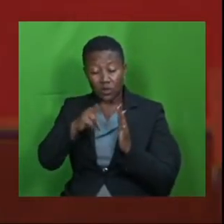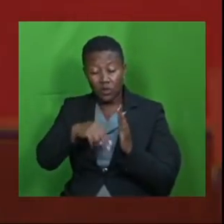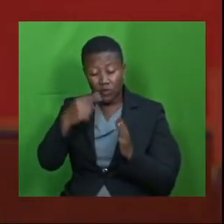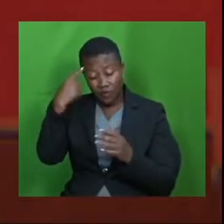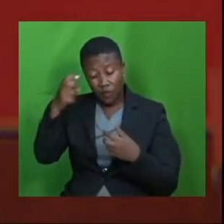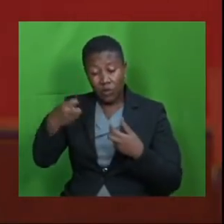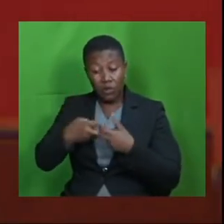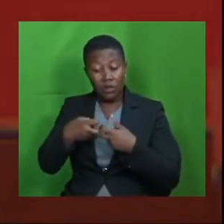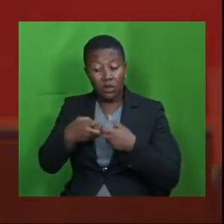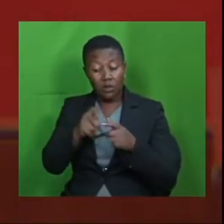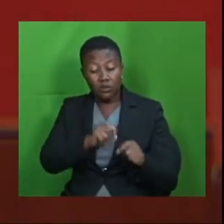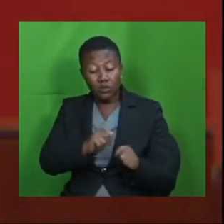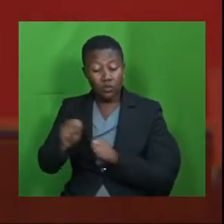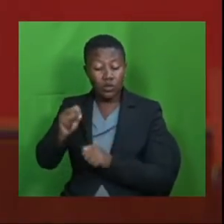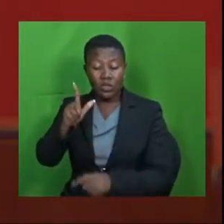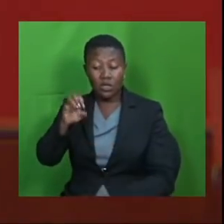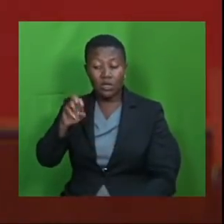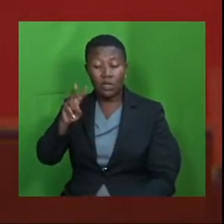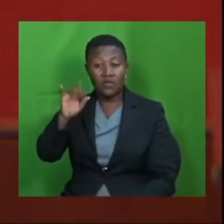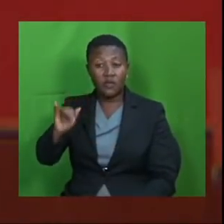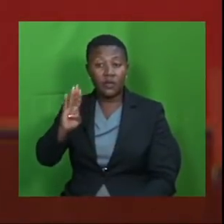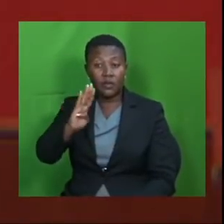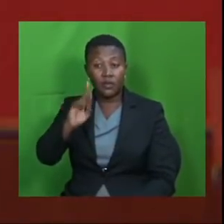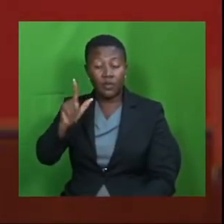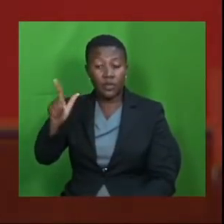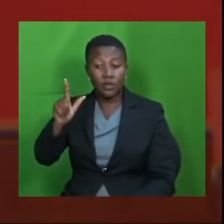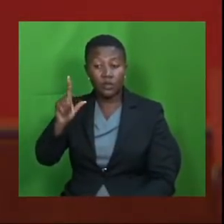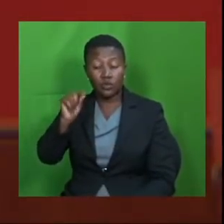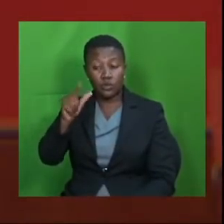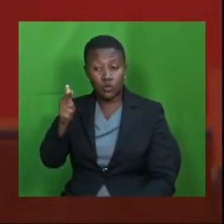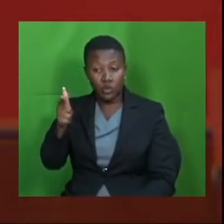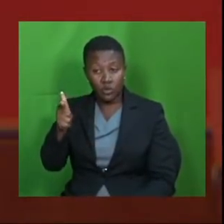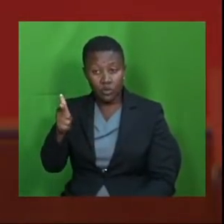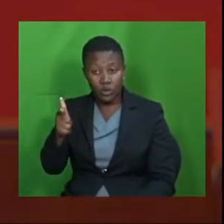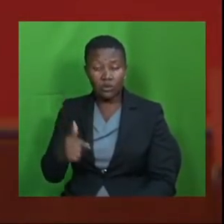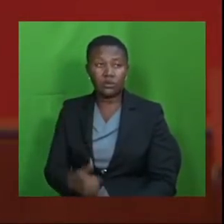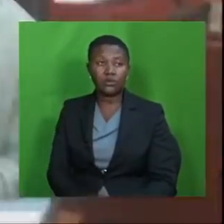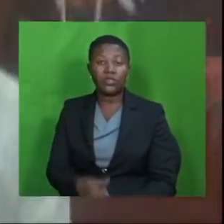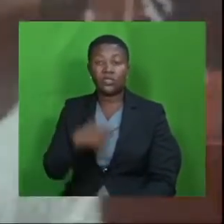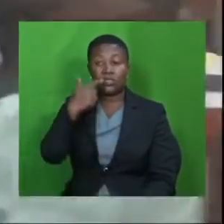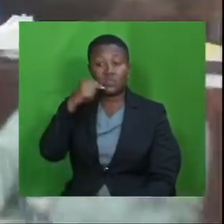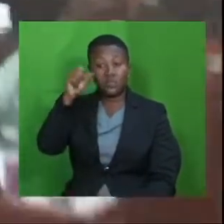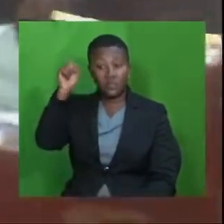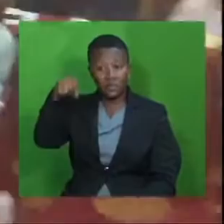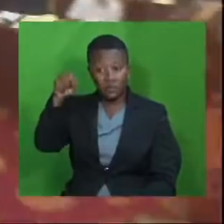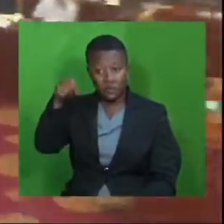Electronic Transaction Levy Bill 2021, say aye.